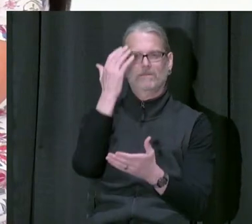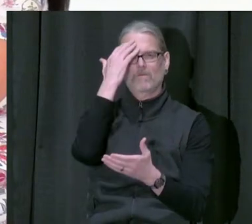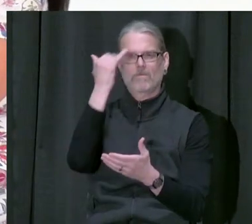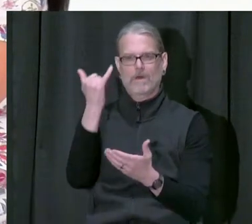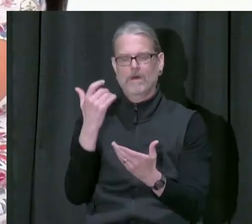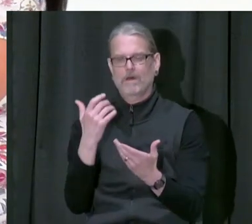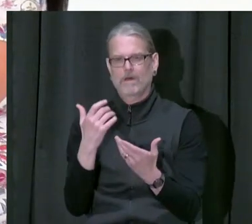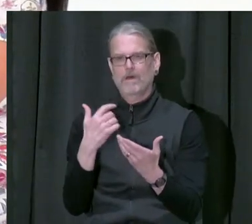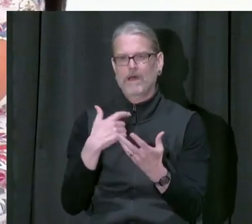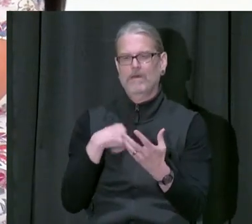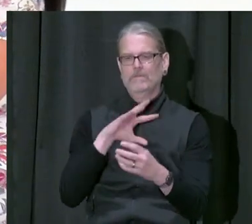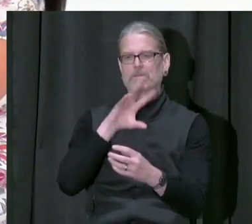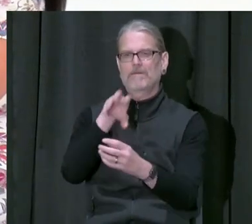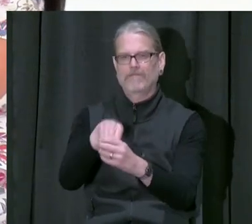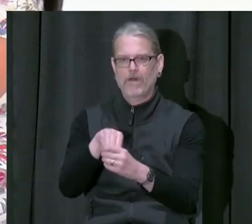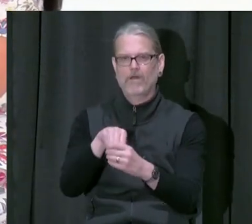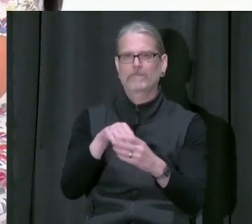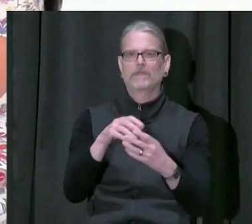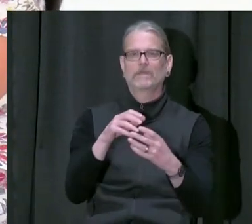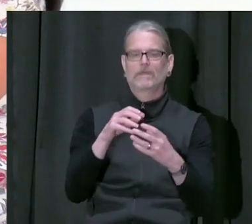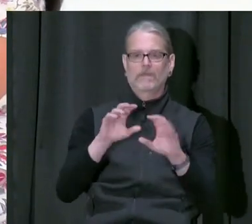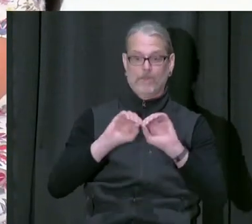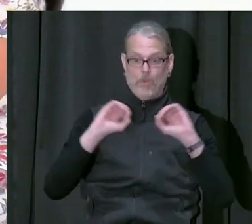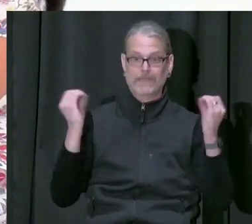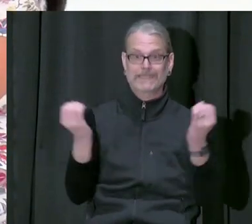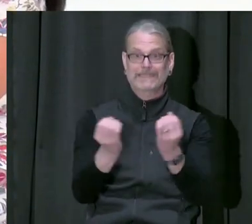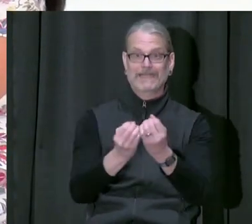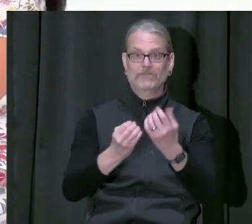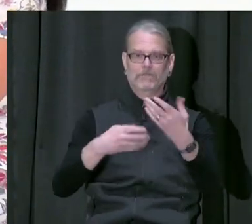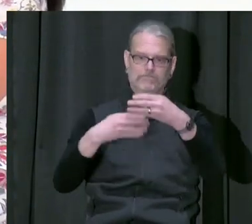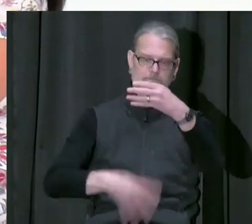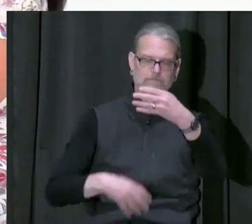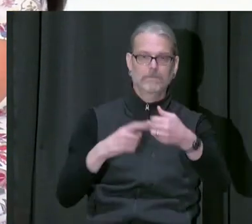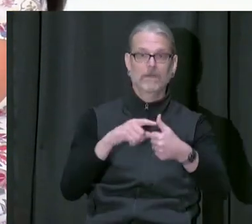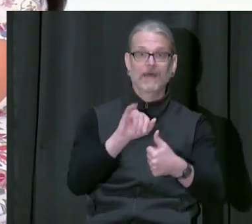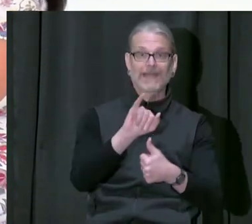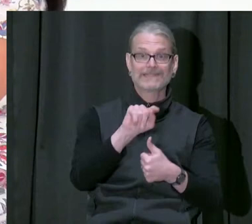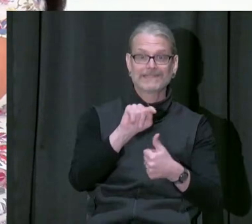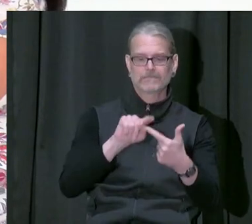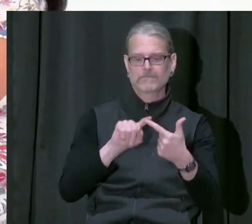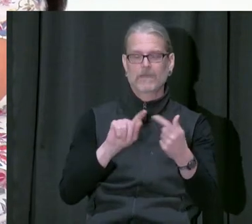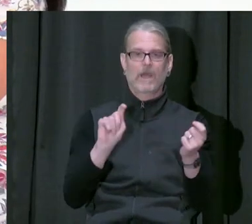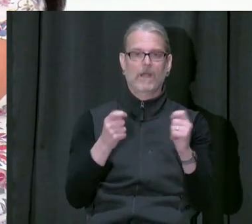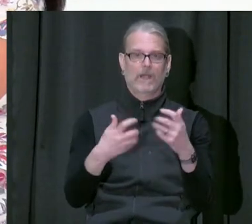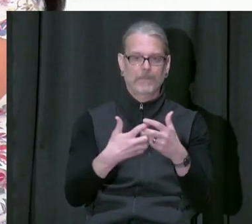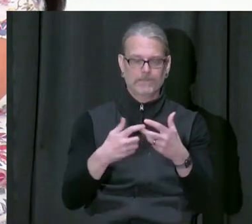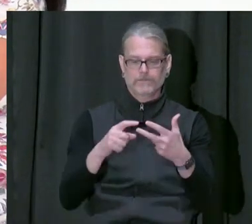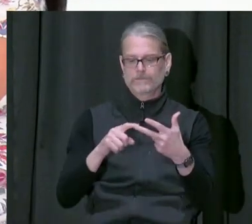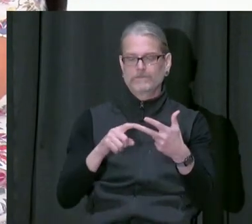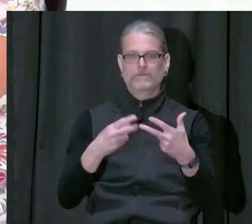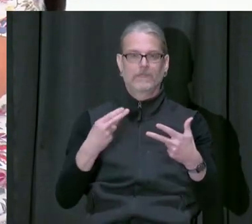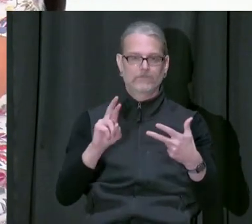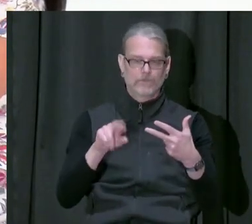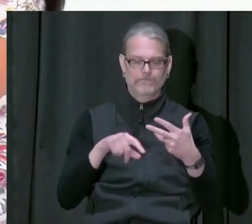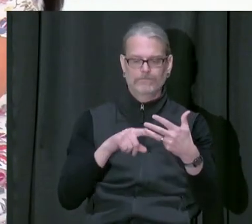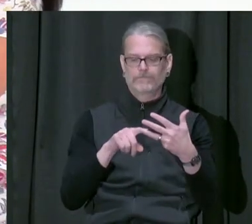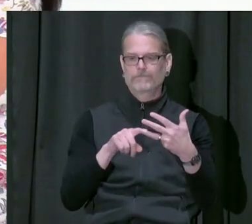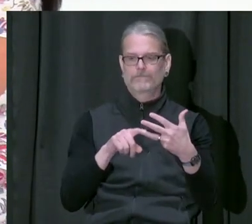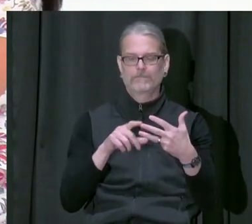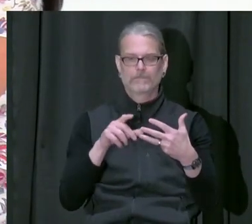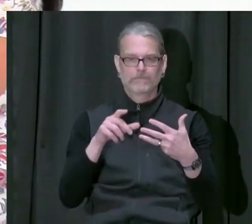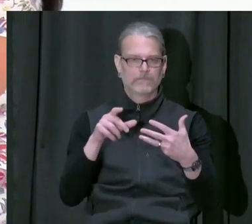the different parts of the organization, from IT, from accommodations, from HR, from